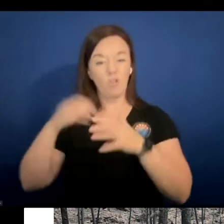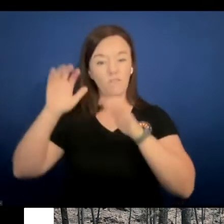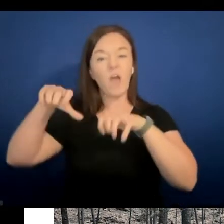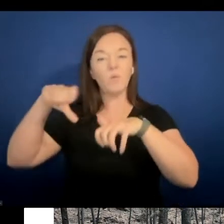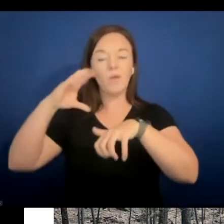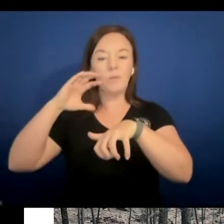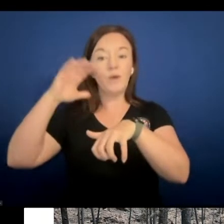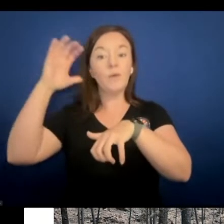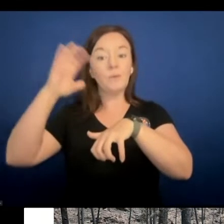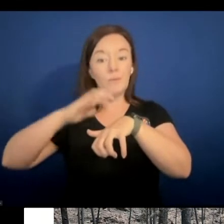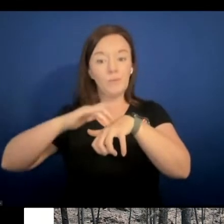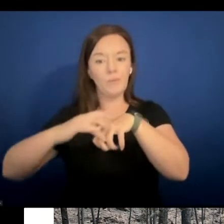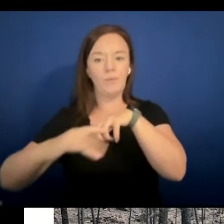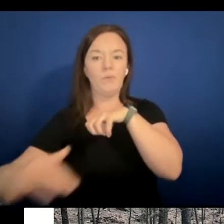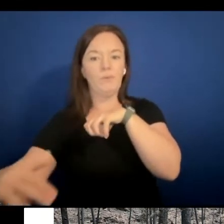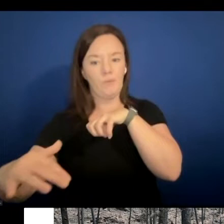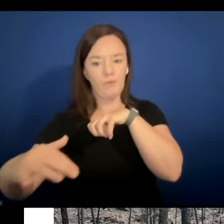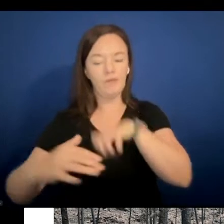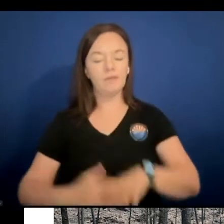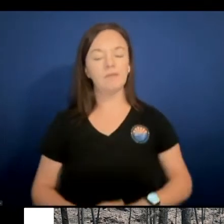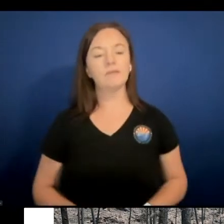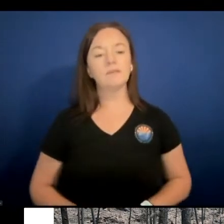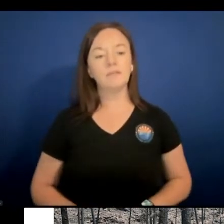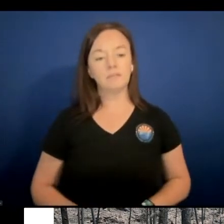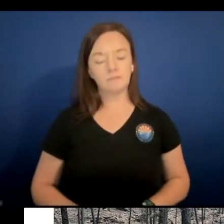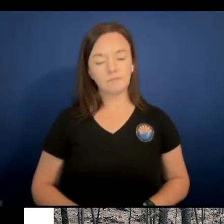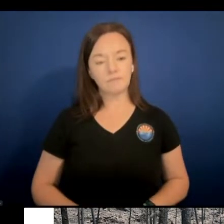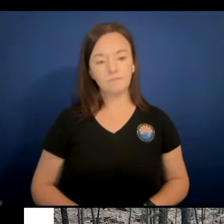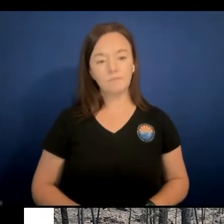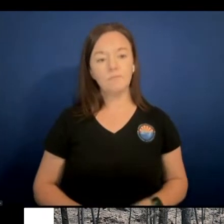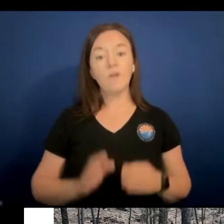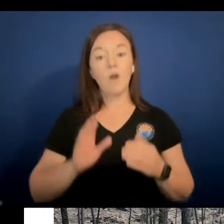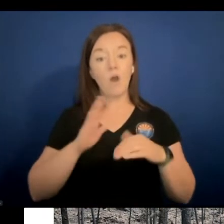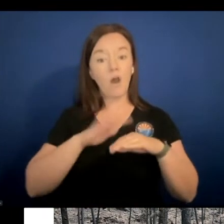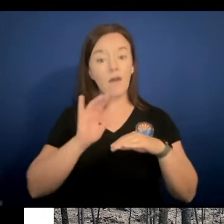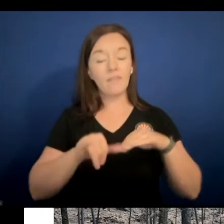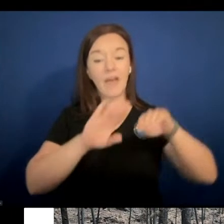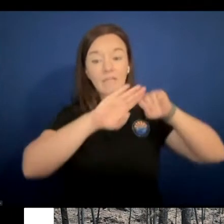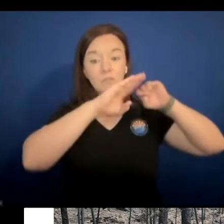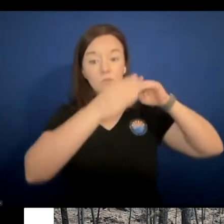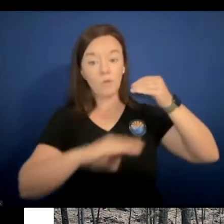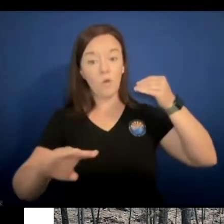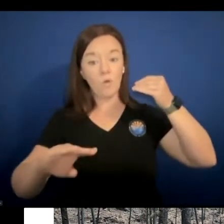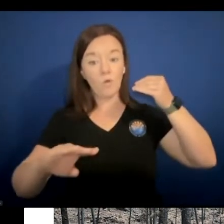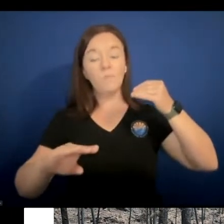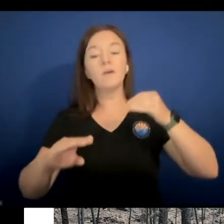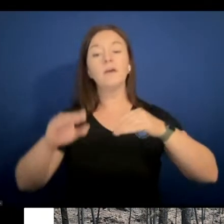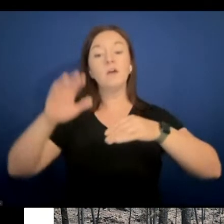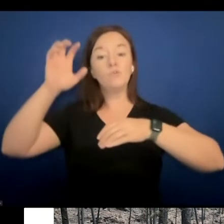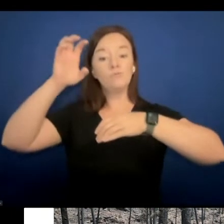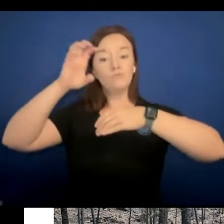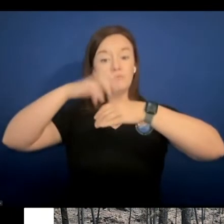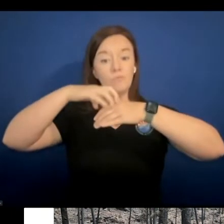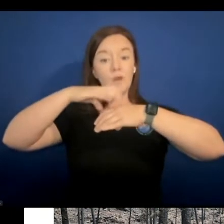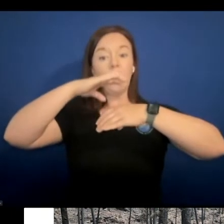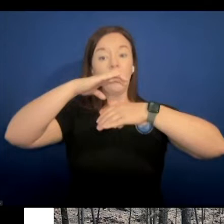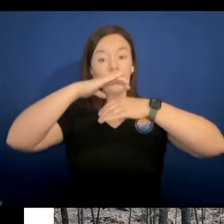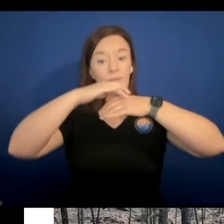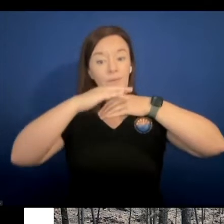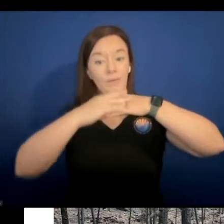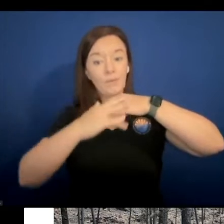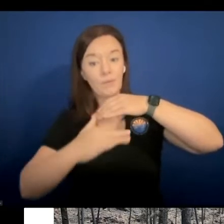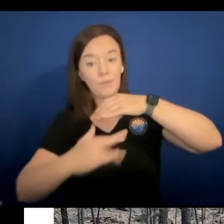It's gonna run off, and once it's on that extreme slope, it can gain energy, and then it gets into a flow